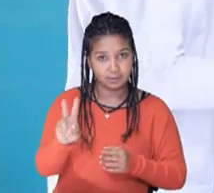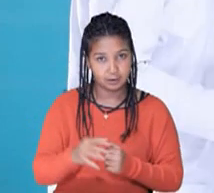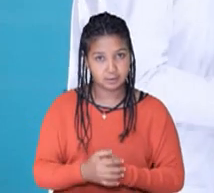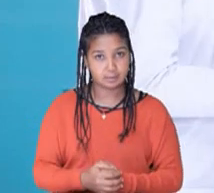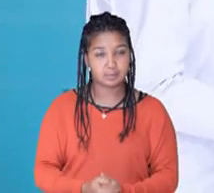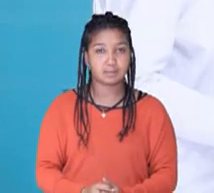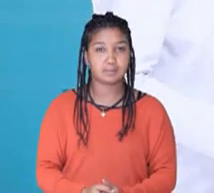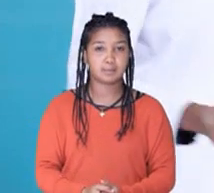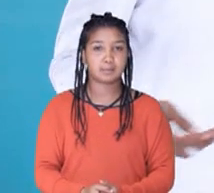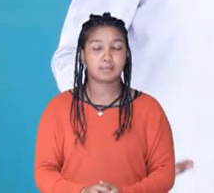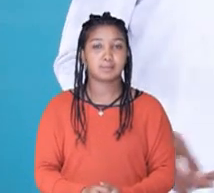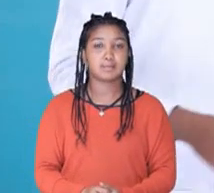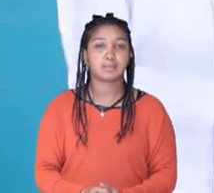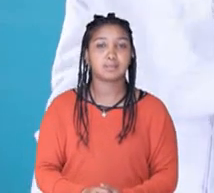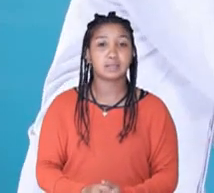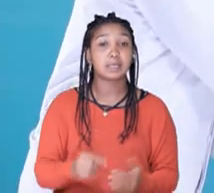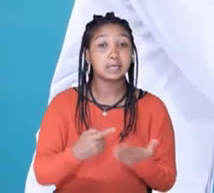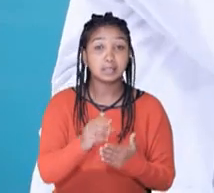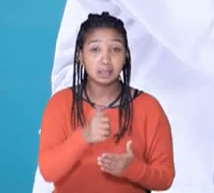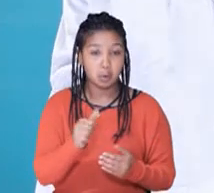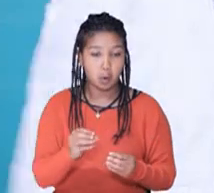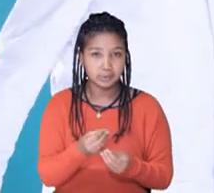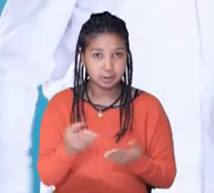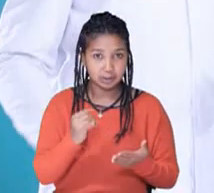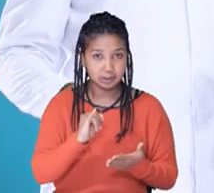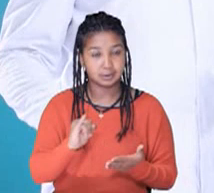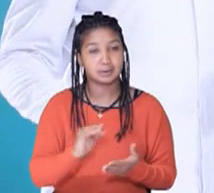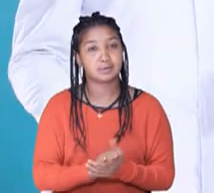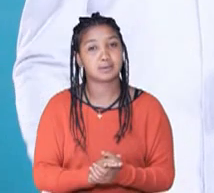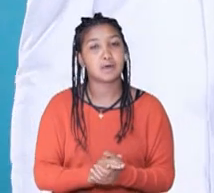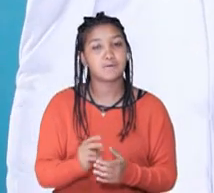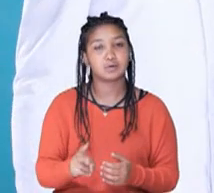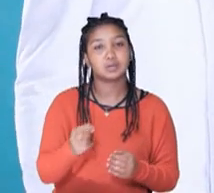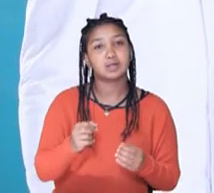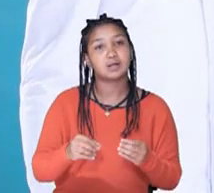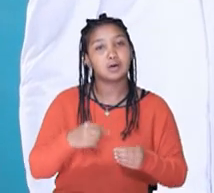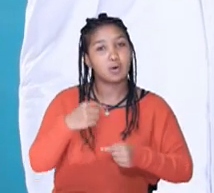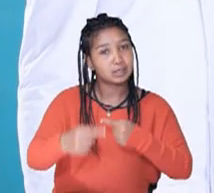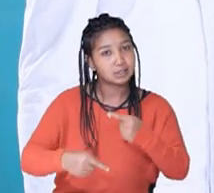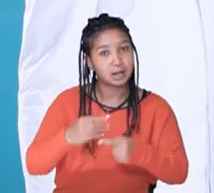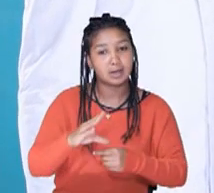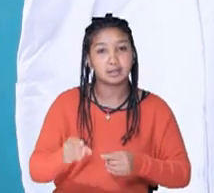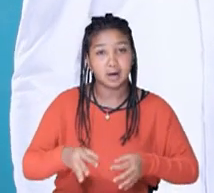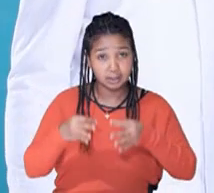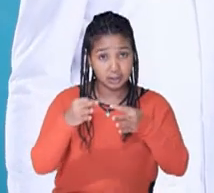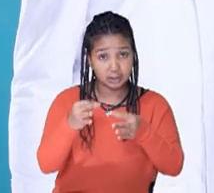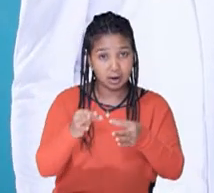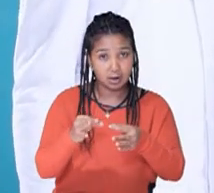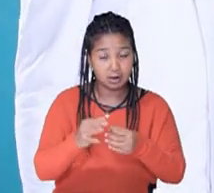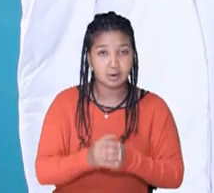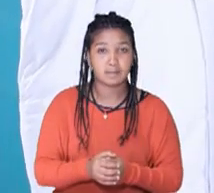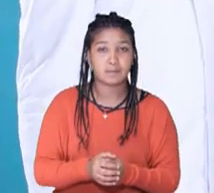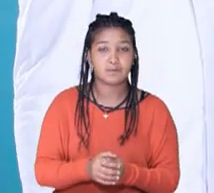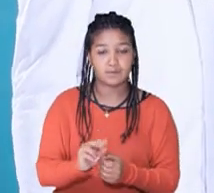The center of mass has a translational velocity v, and the other objects has velocity, rotational velocity, and translational or